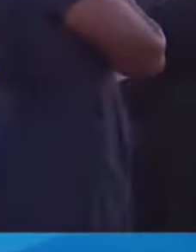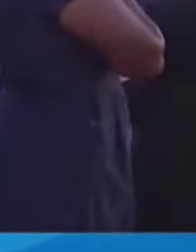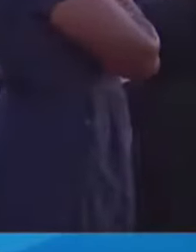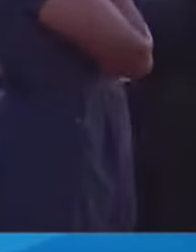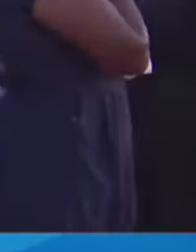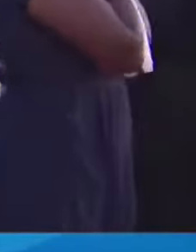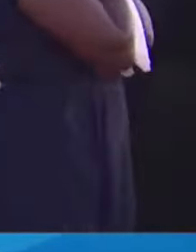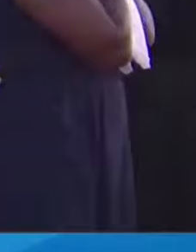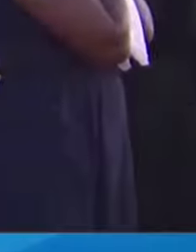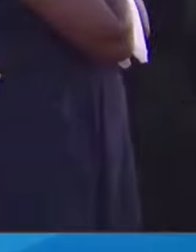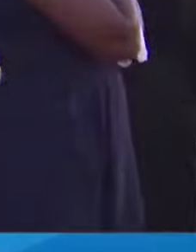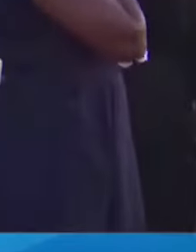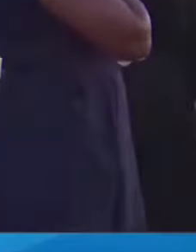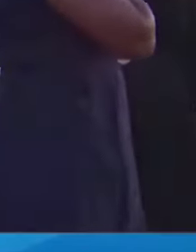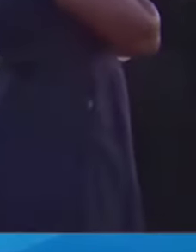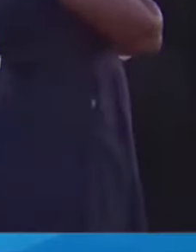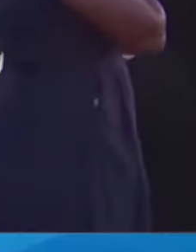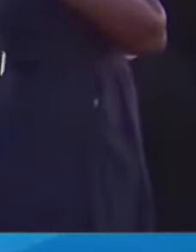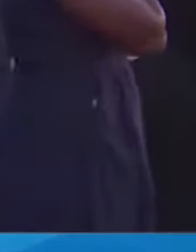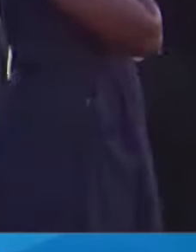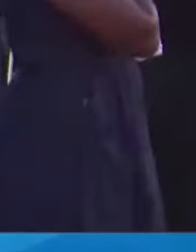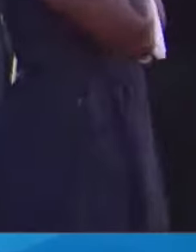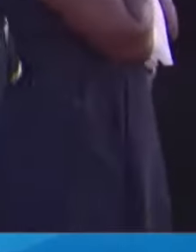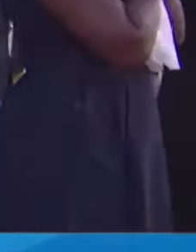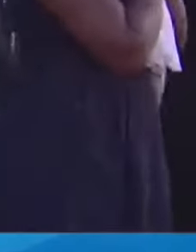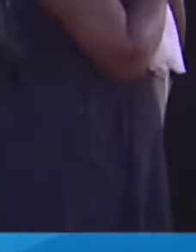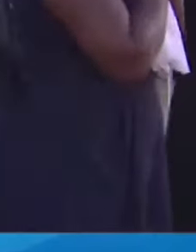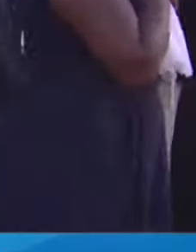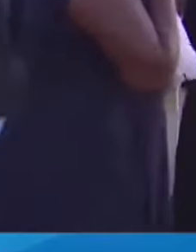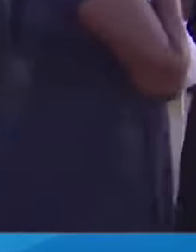the for you are